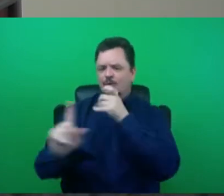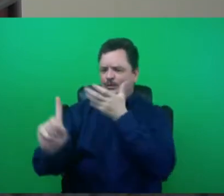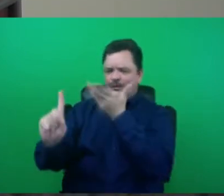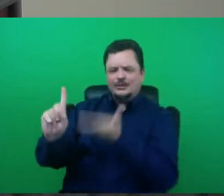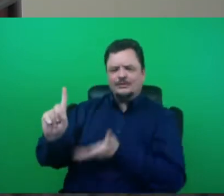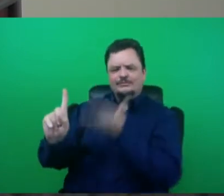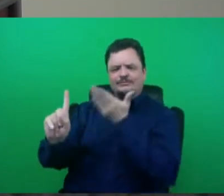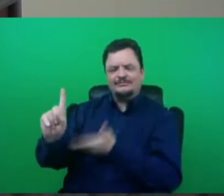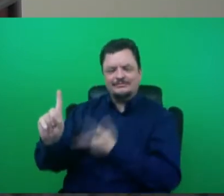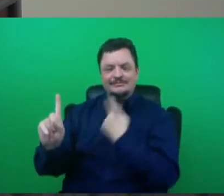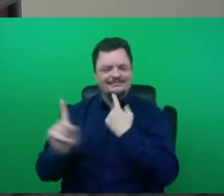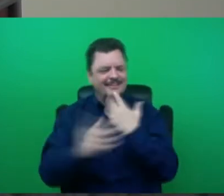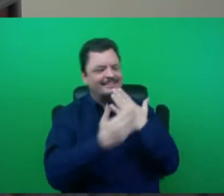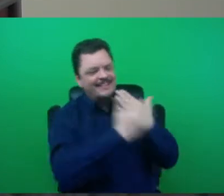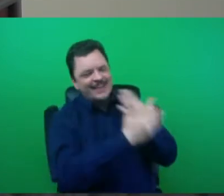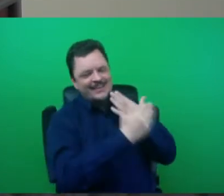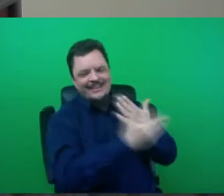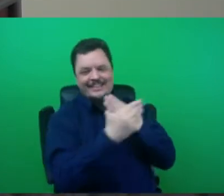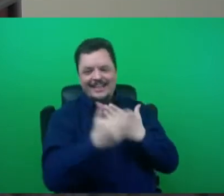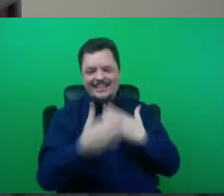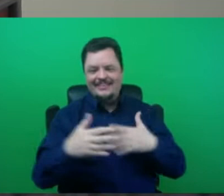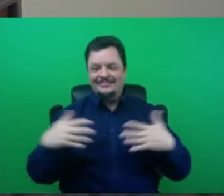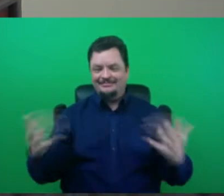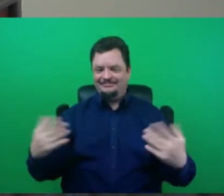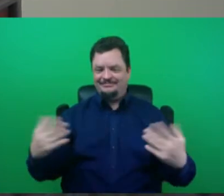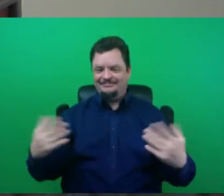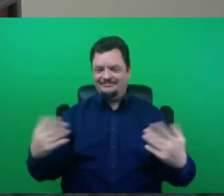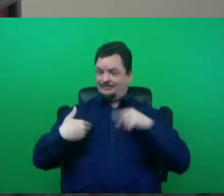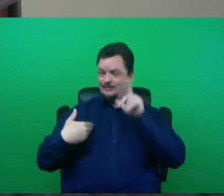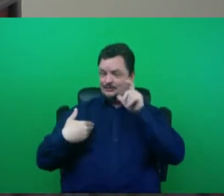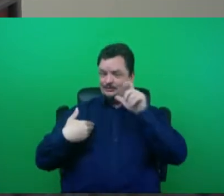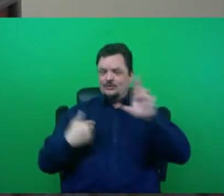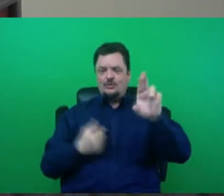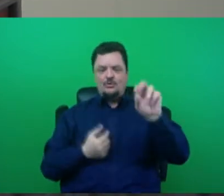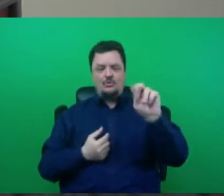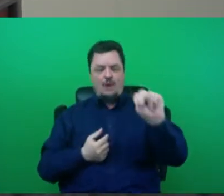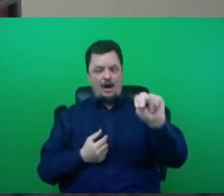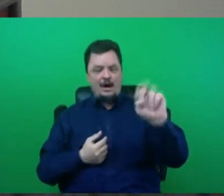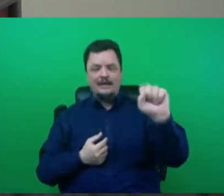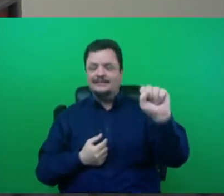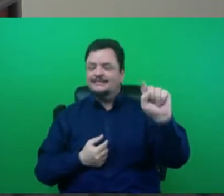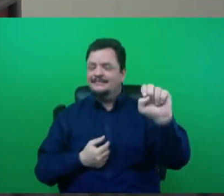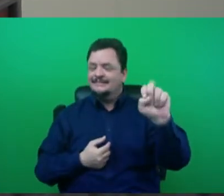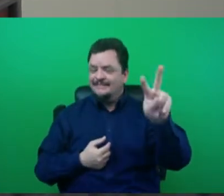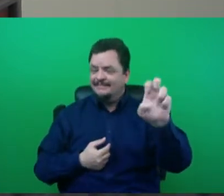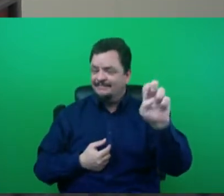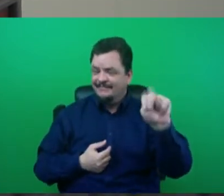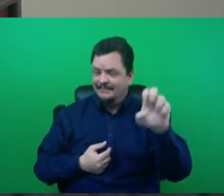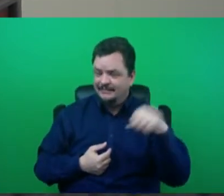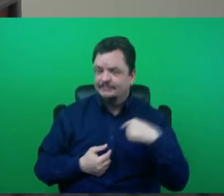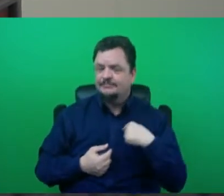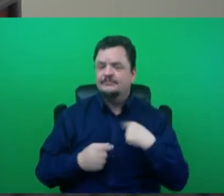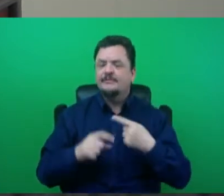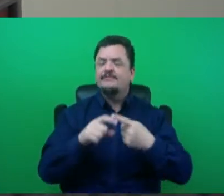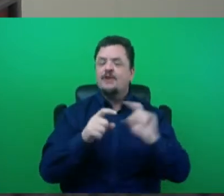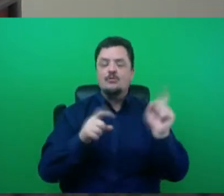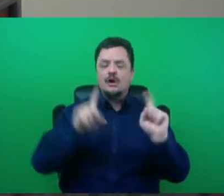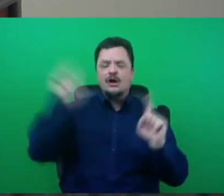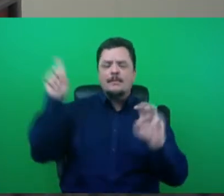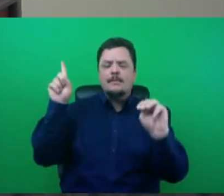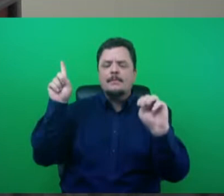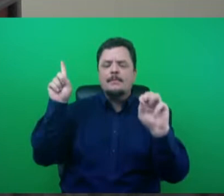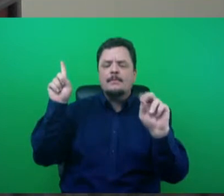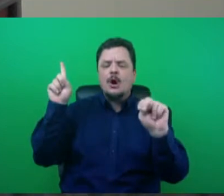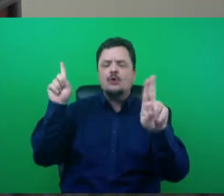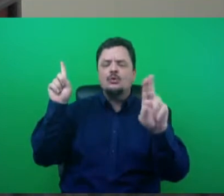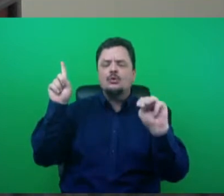As he said, my name is Ron Stevens. I'm a trustee from the town of Monument. I lived in Monument for 22 years now, and